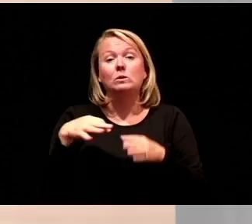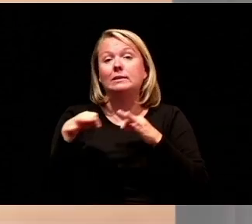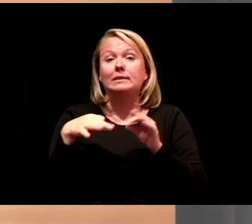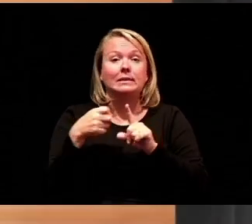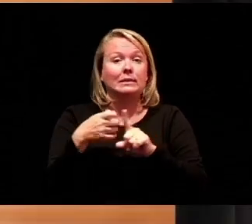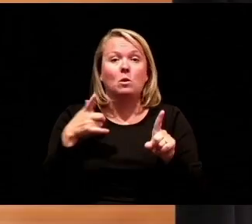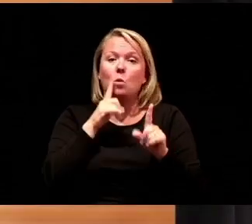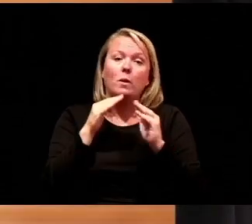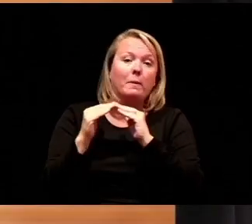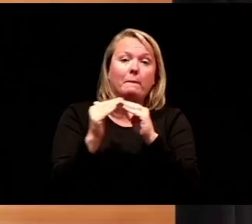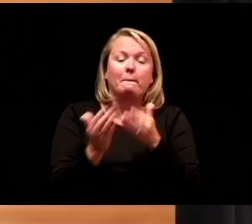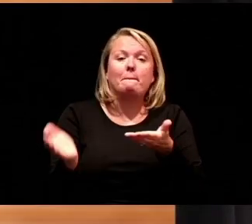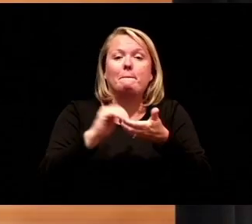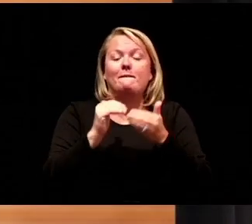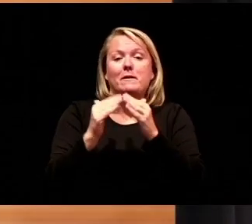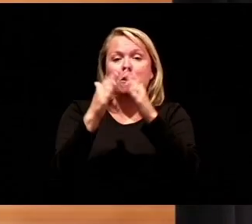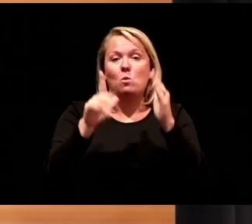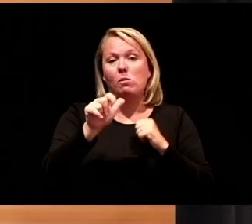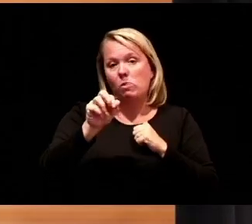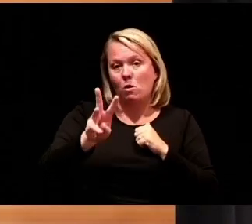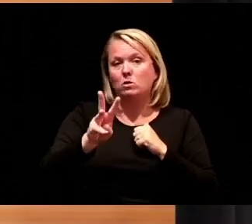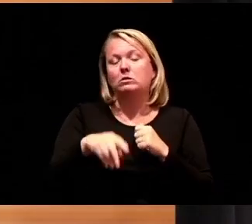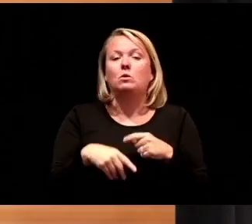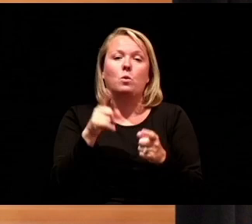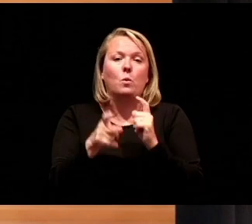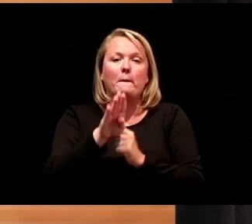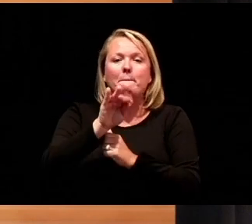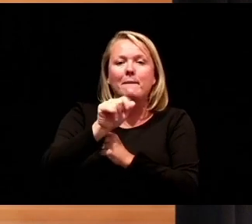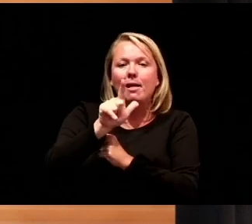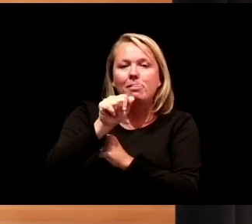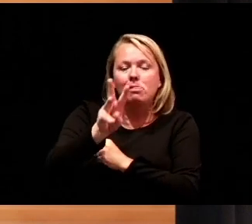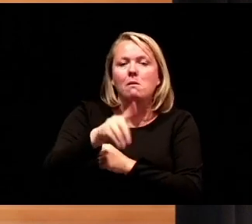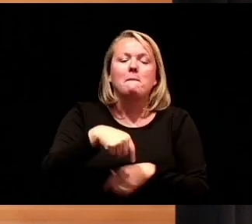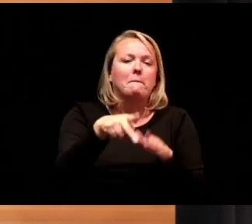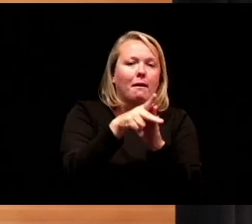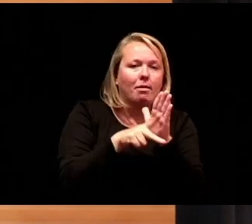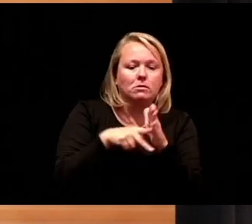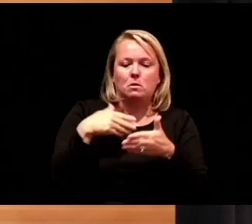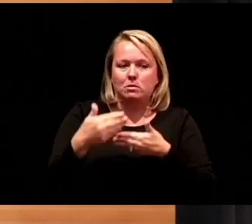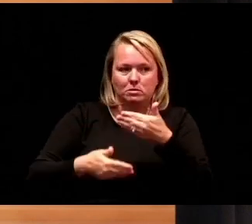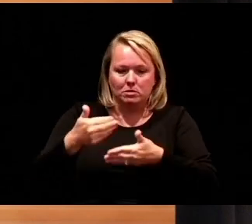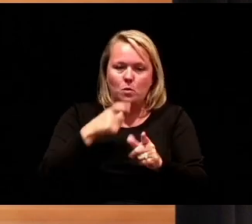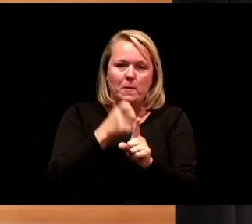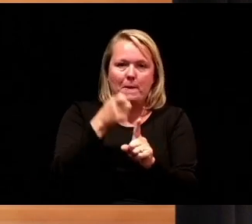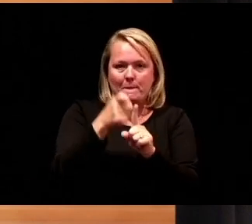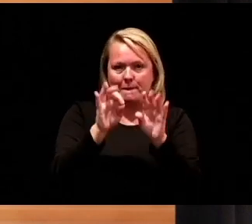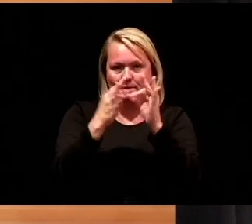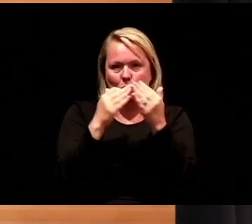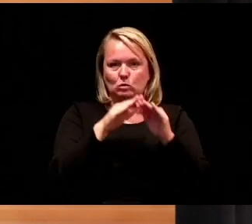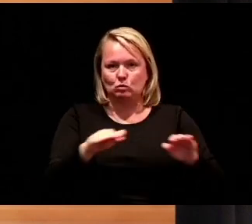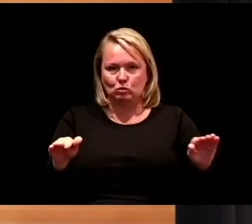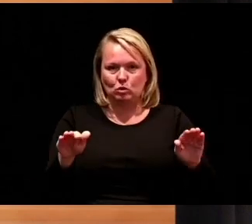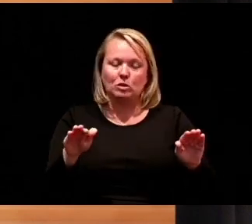here. Again, they're all in your notes, so feel free to take a look through them as you have the opportunity. The biggest thing I'm going to say is know your codes, do